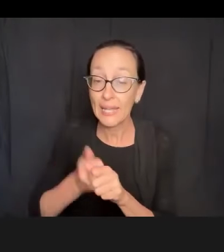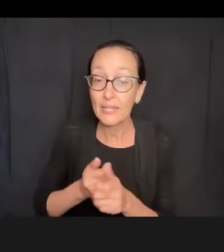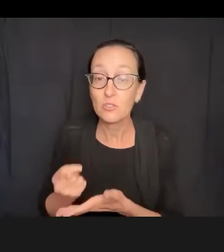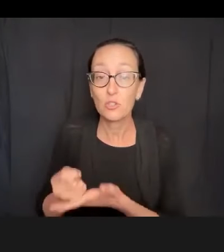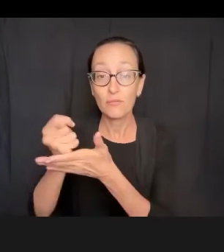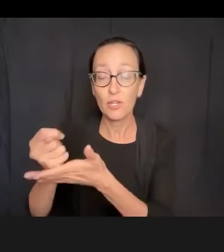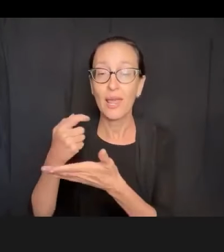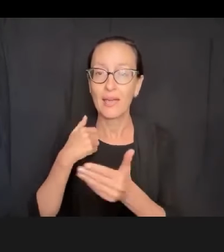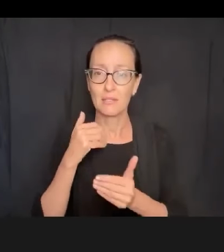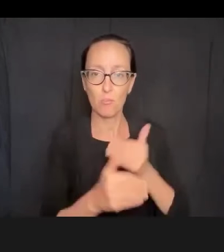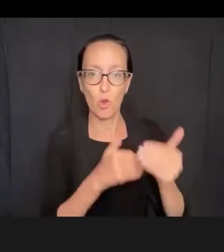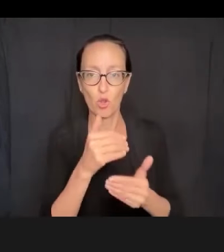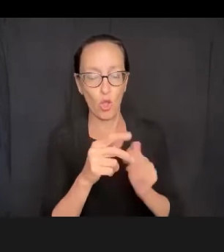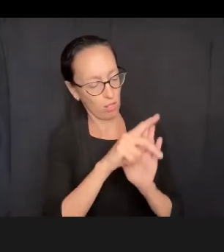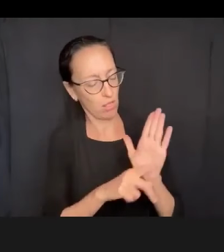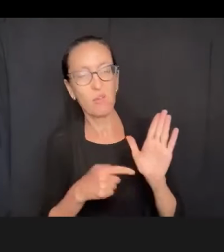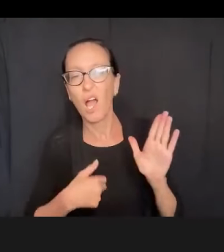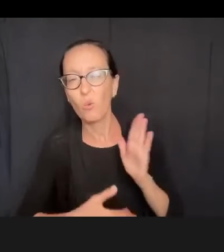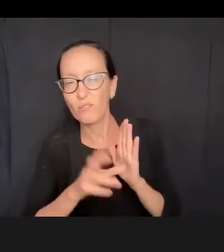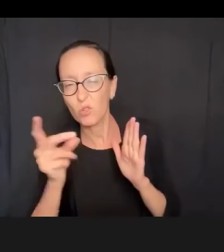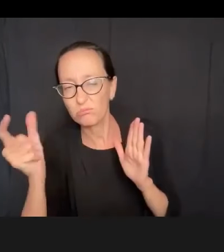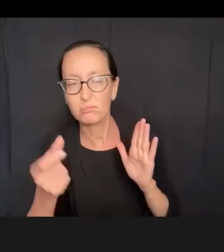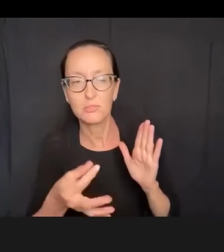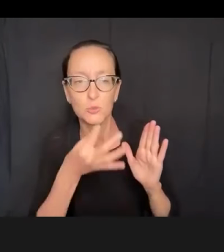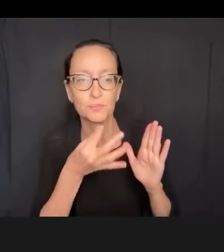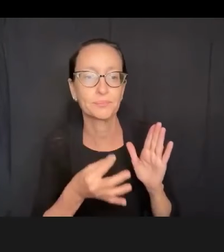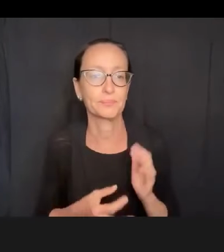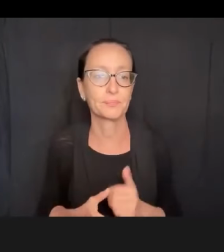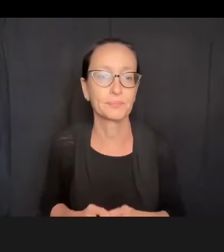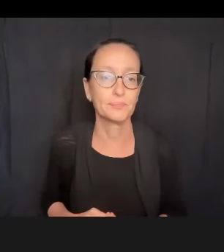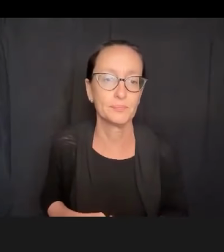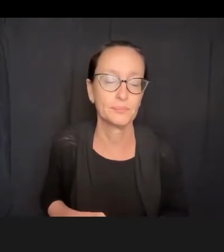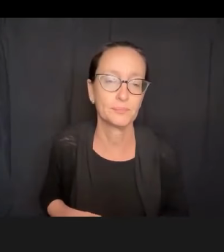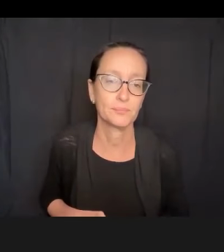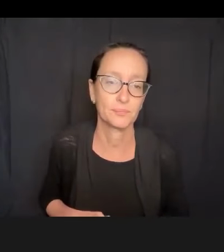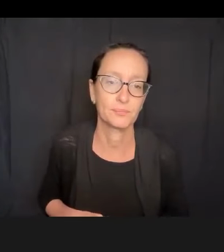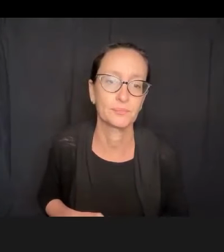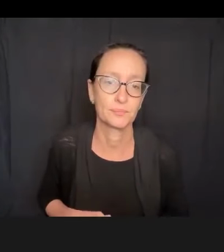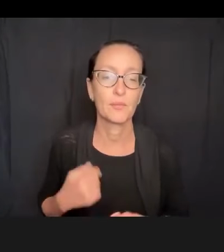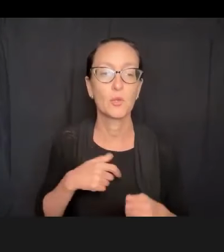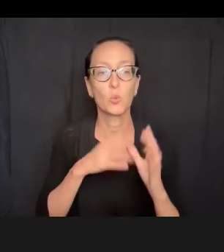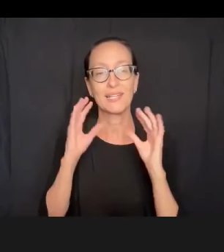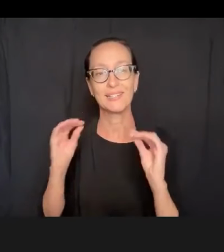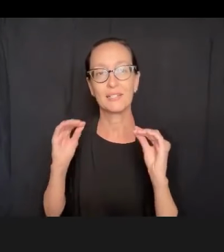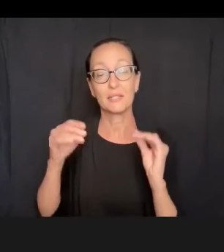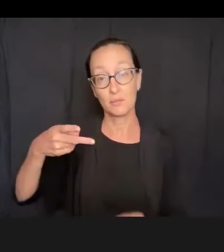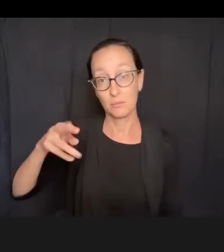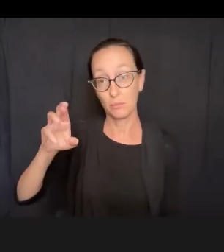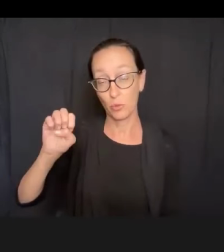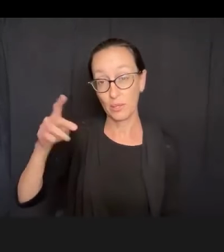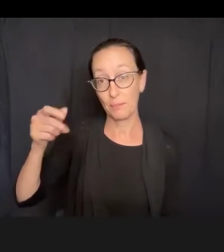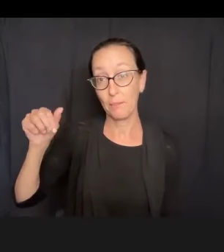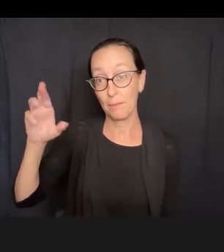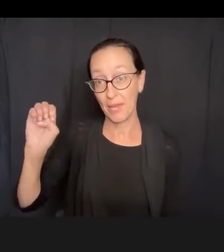going to quickly review in just a second. But we also really teach through the Prepare curriculum that we also need to know